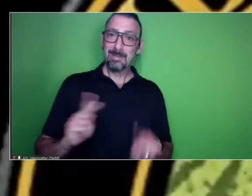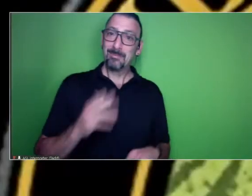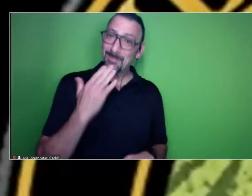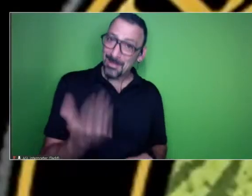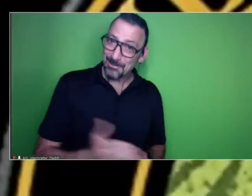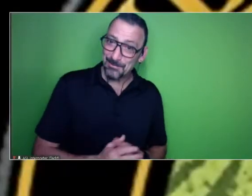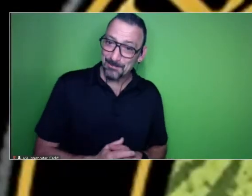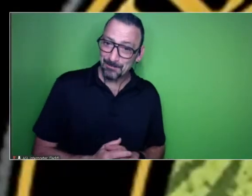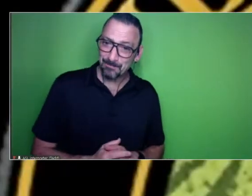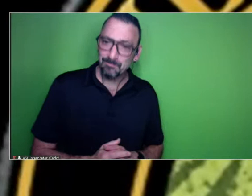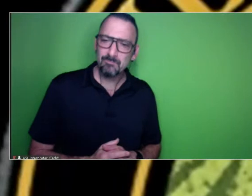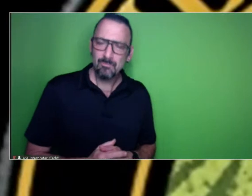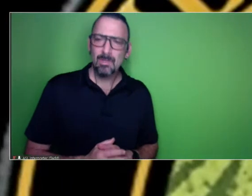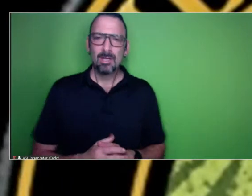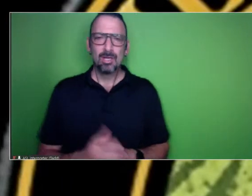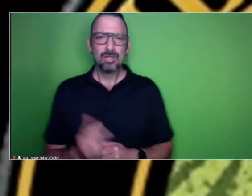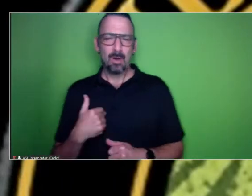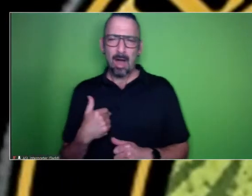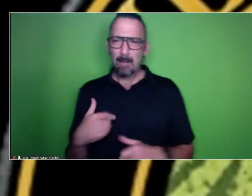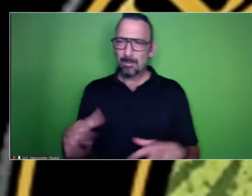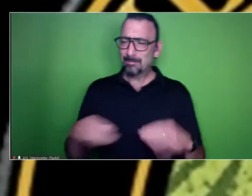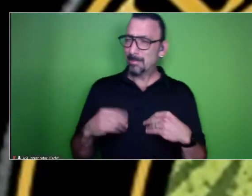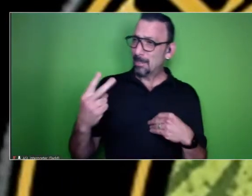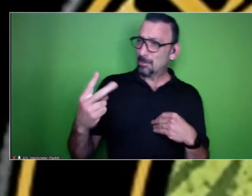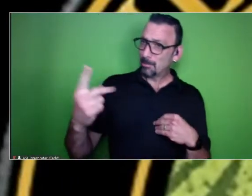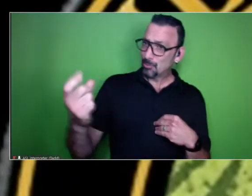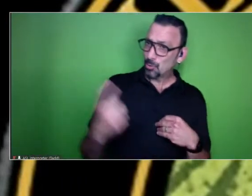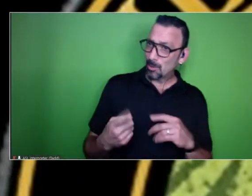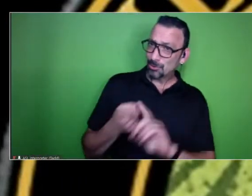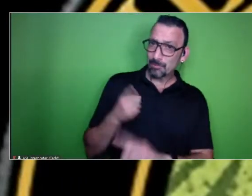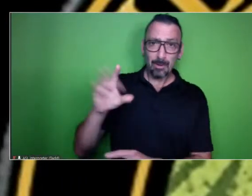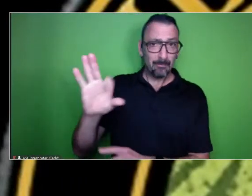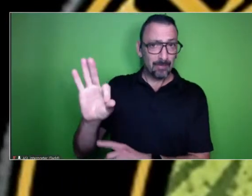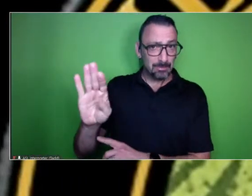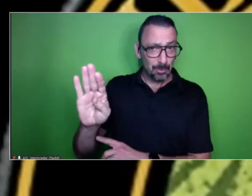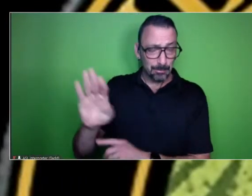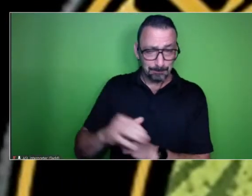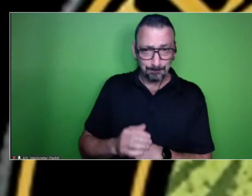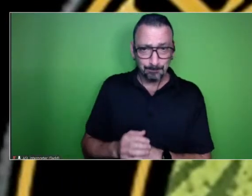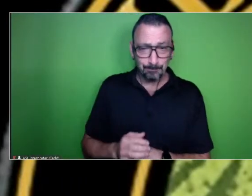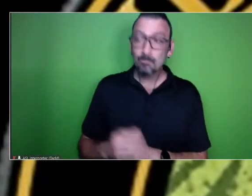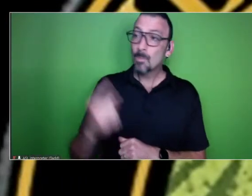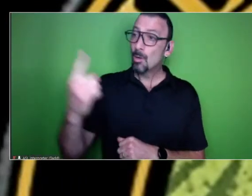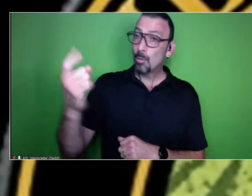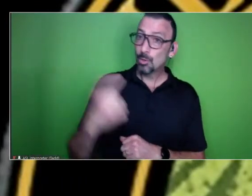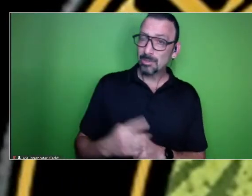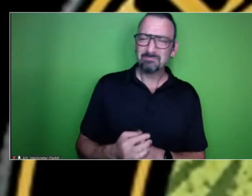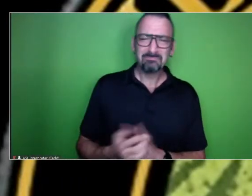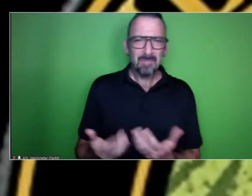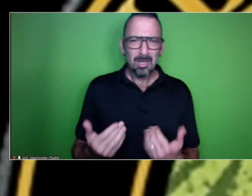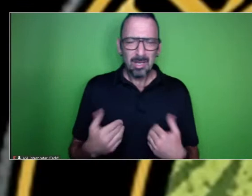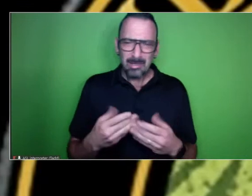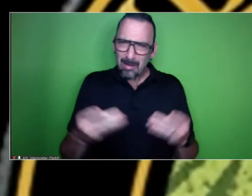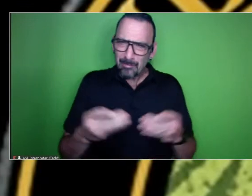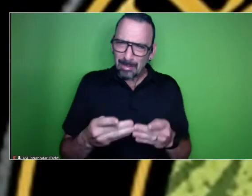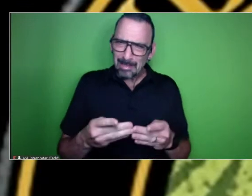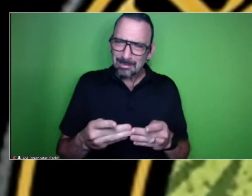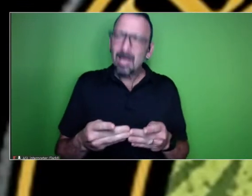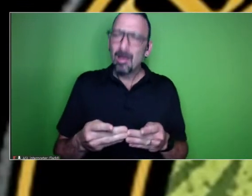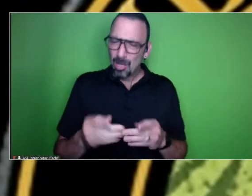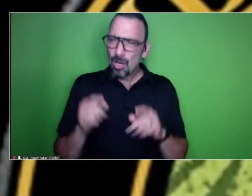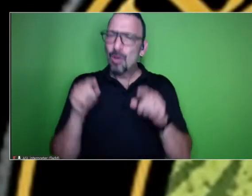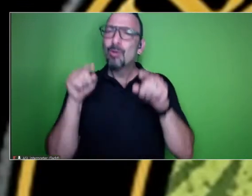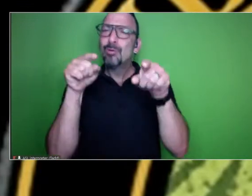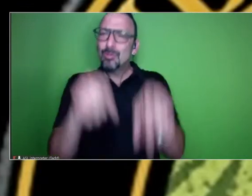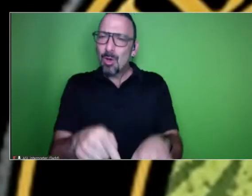Thank you. I'm going to do 2 questions from Facebook. One is there a place to get a COVID-19 test in the county